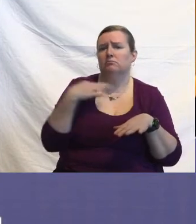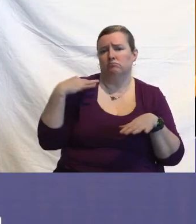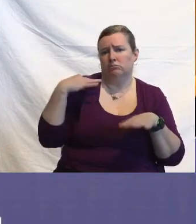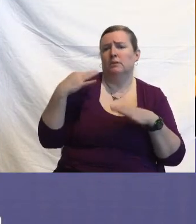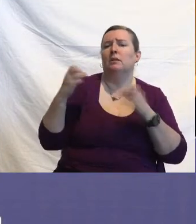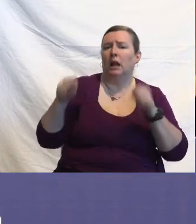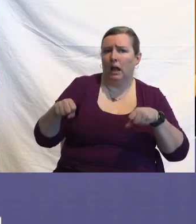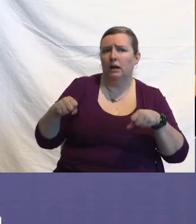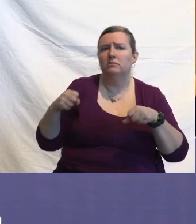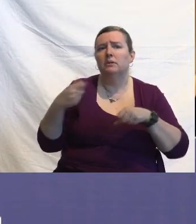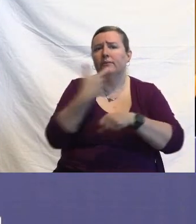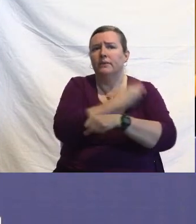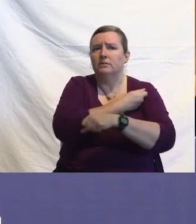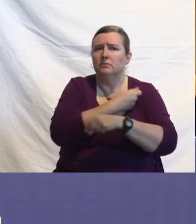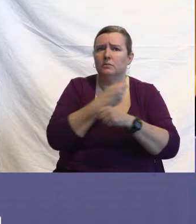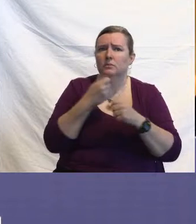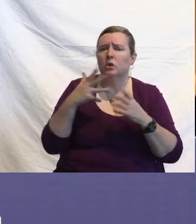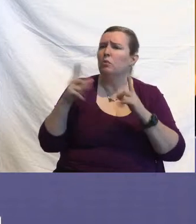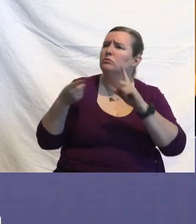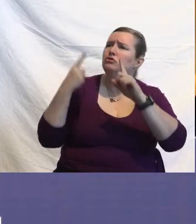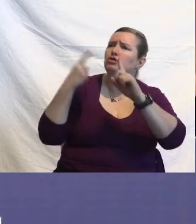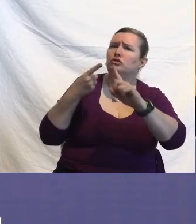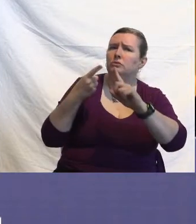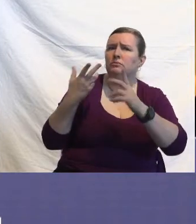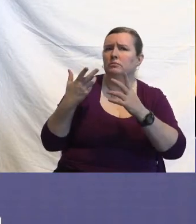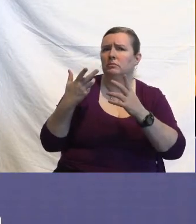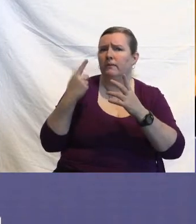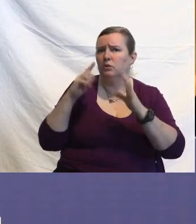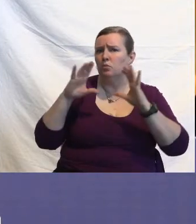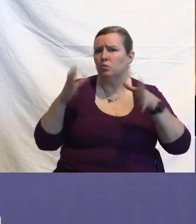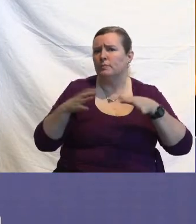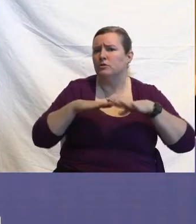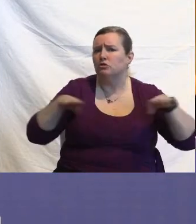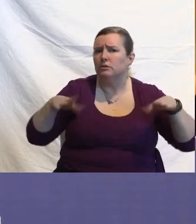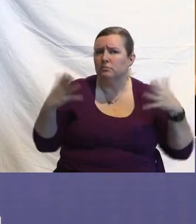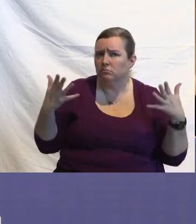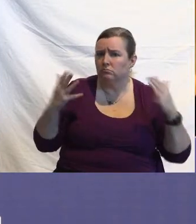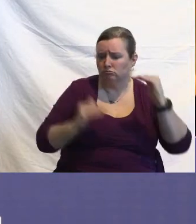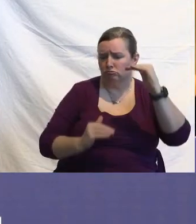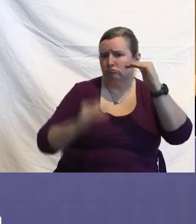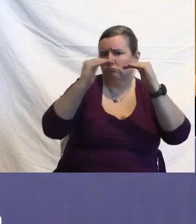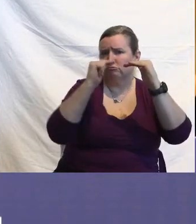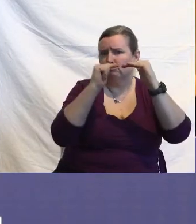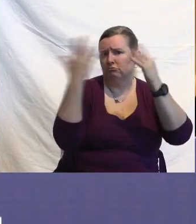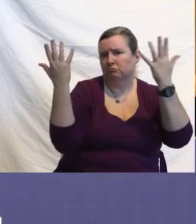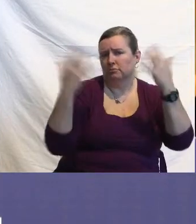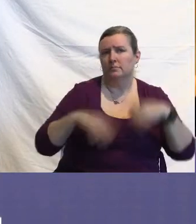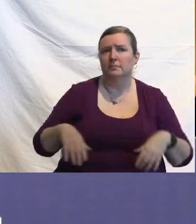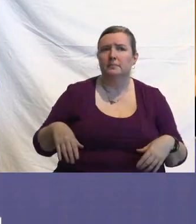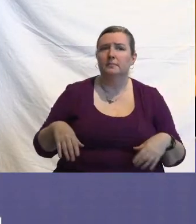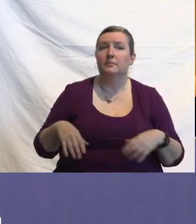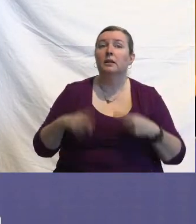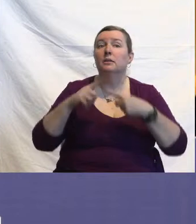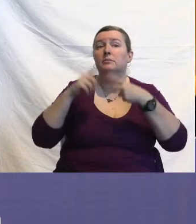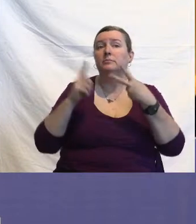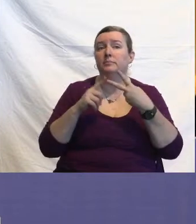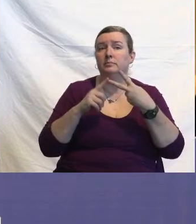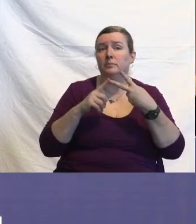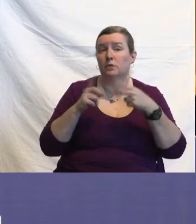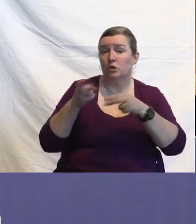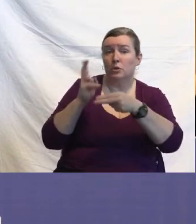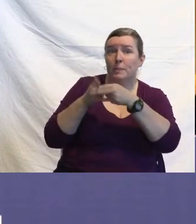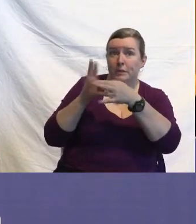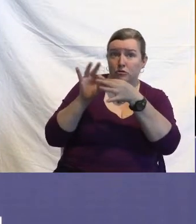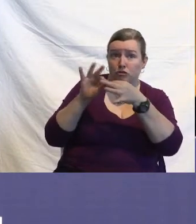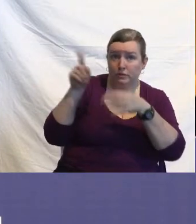target for this younger group of kids in terms of vaccinations? Governor, you would also mention that